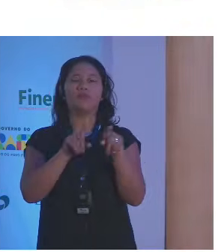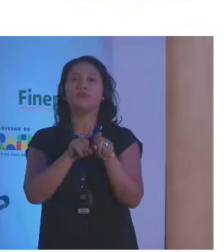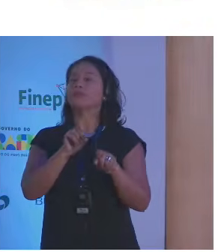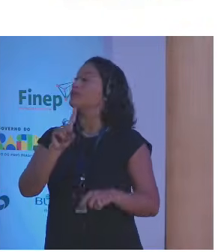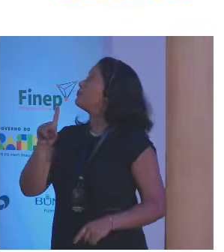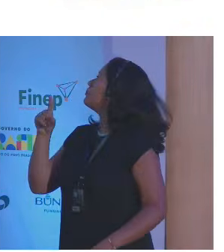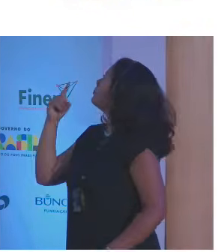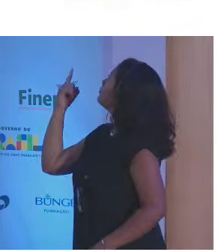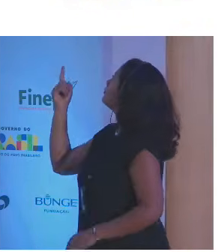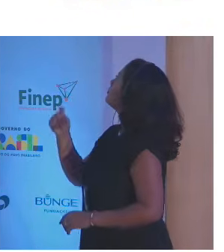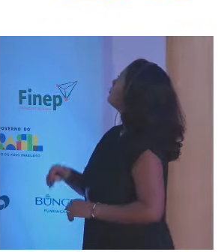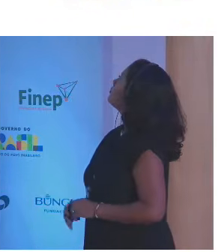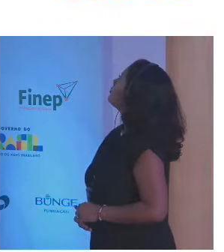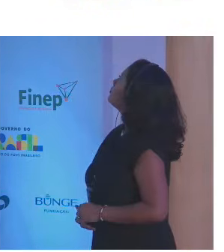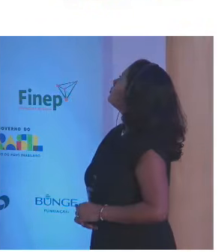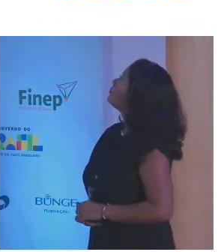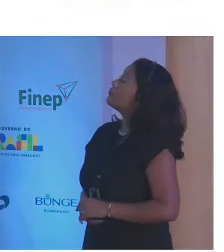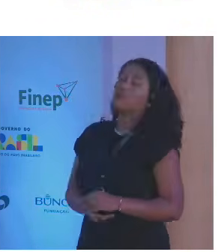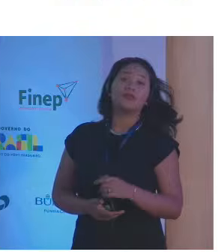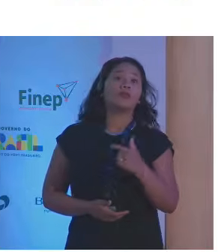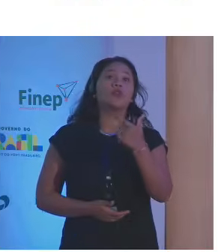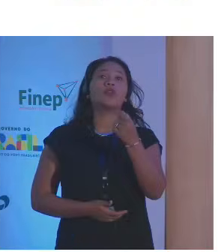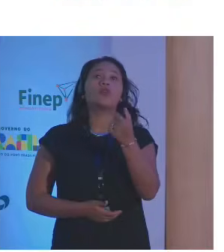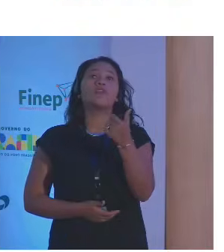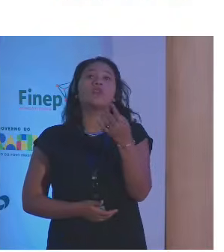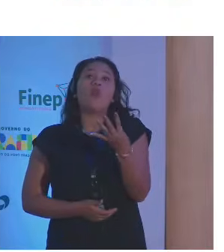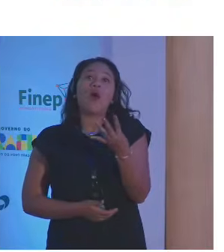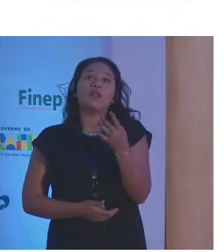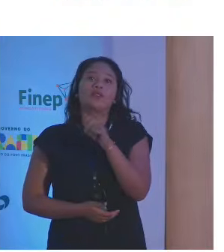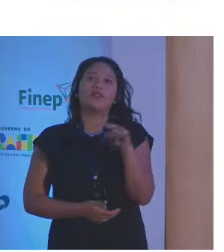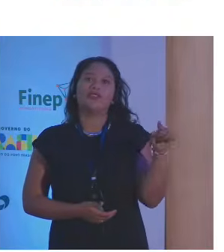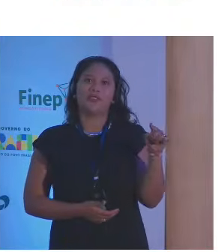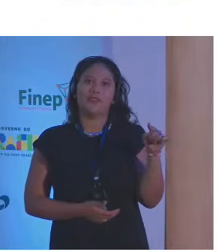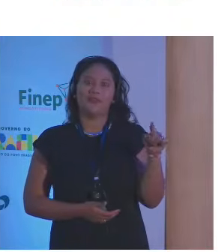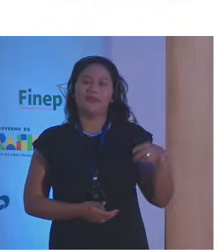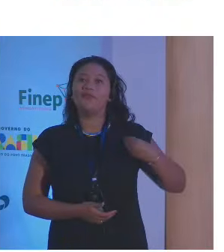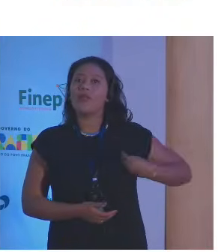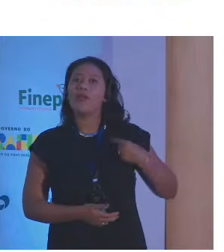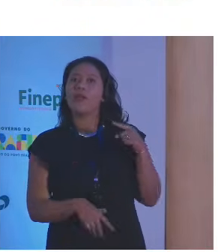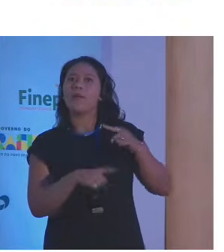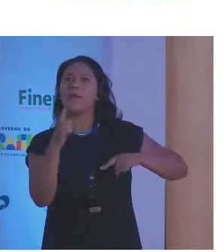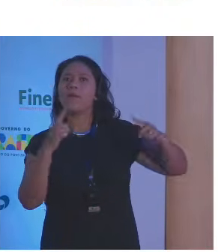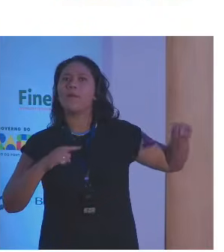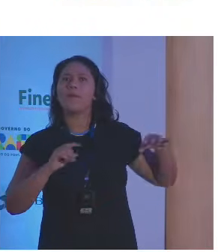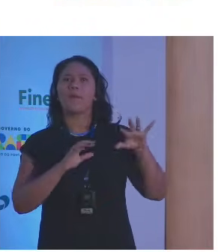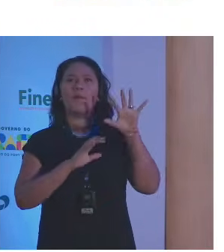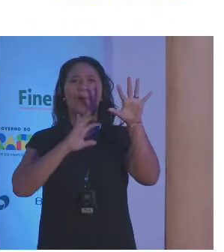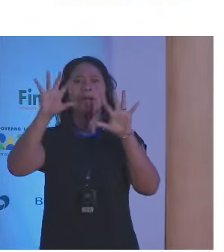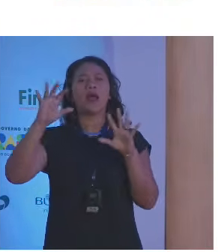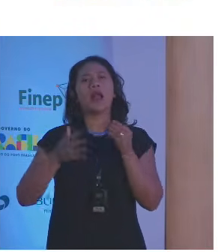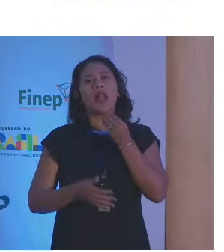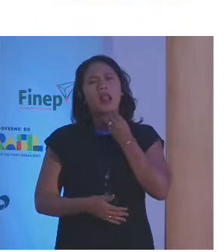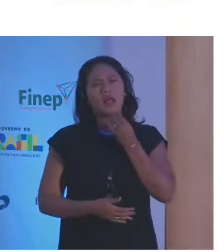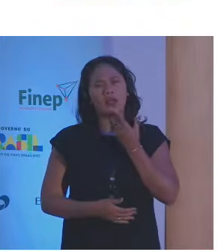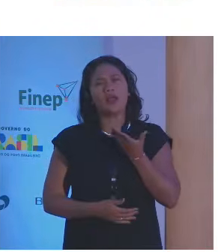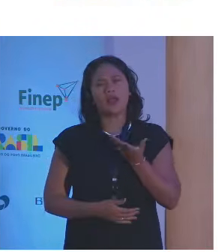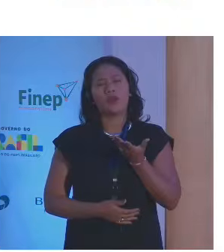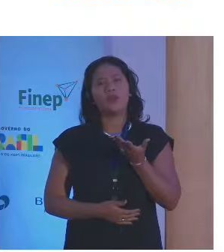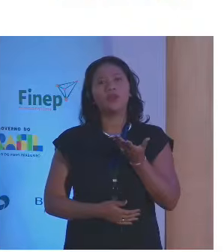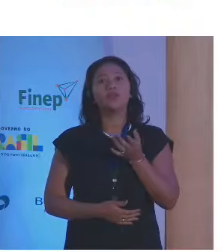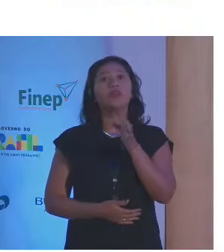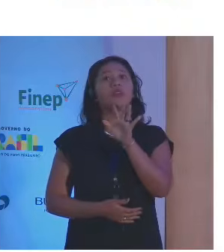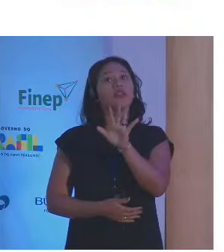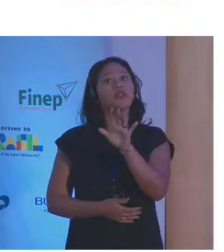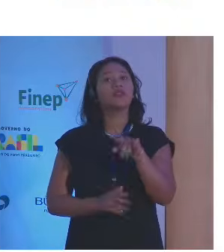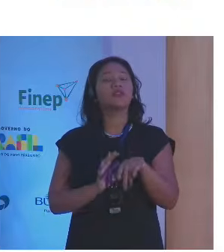2024. The difference, clearly there's a lot of spatial variability, that's fine, but the main difference